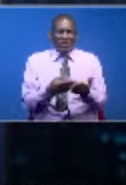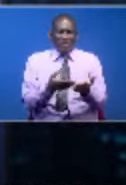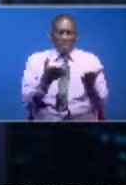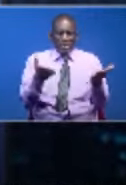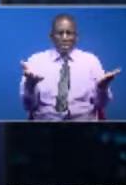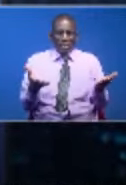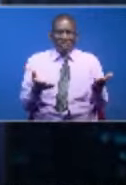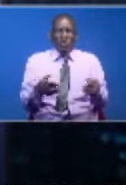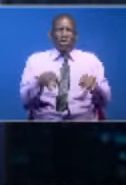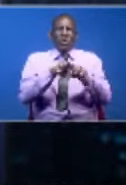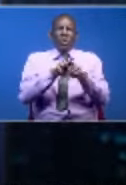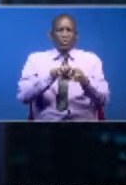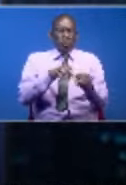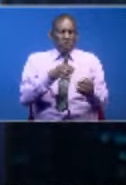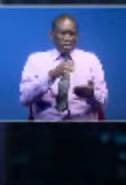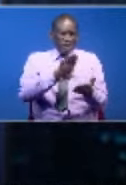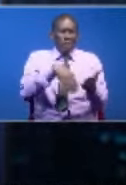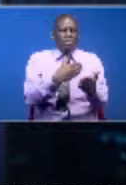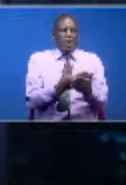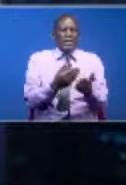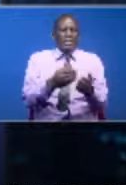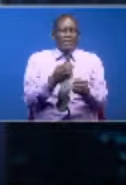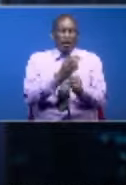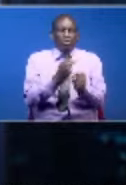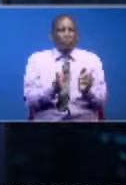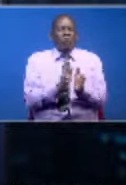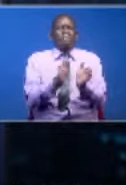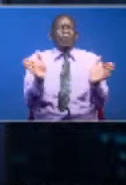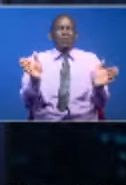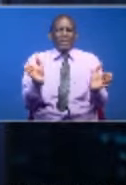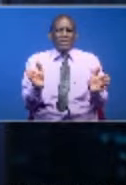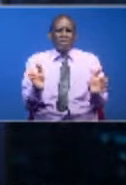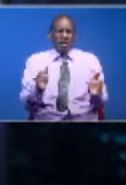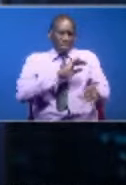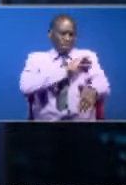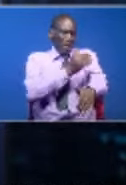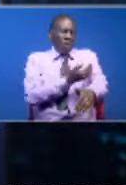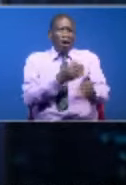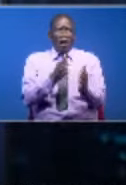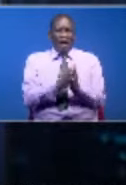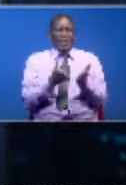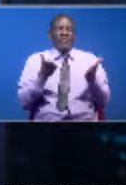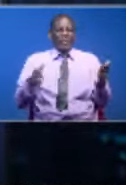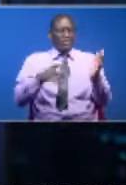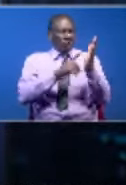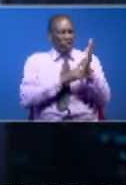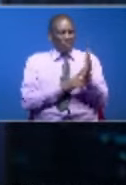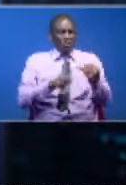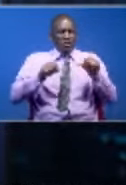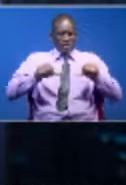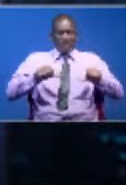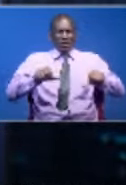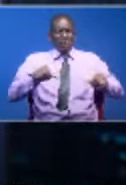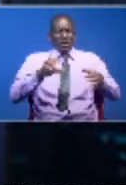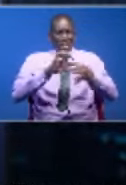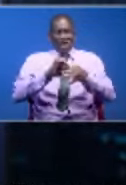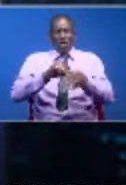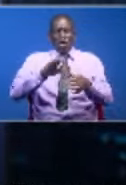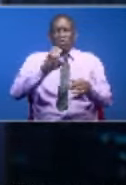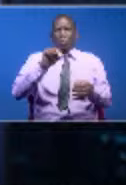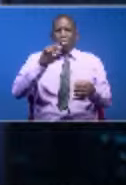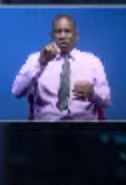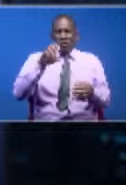they also apply to the public and the sovereign. So things like sustainability-linked bonds and